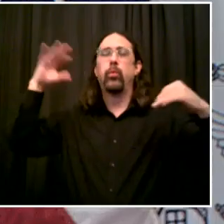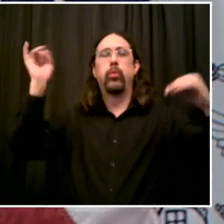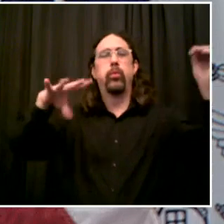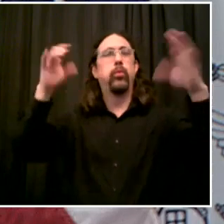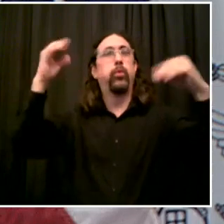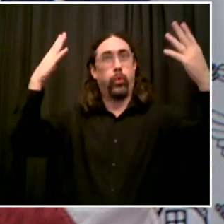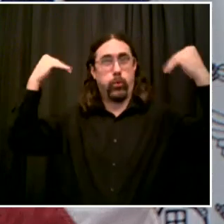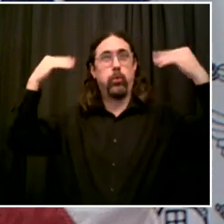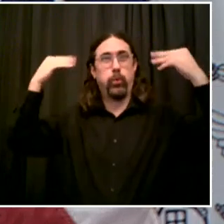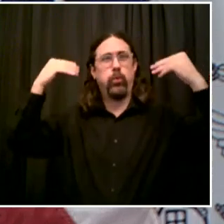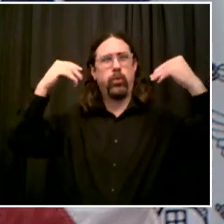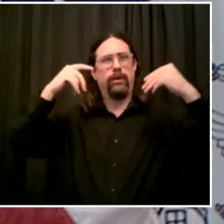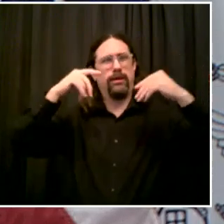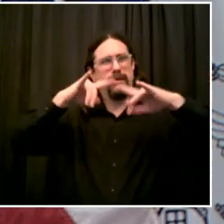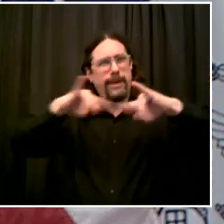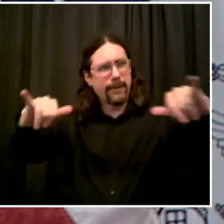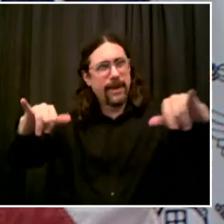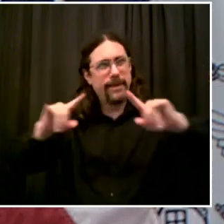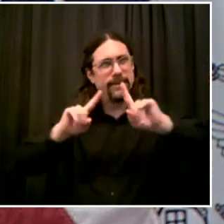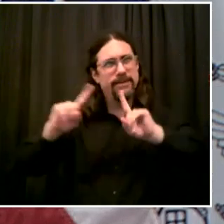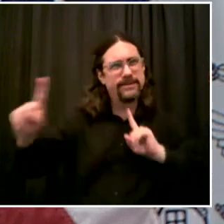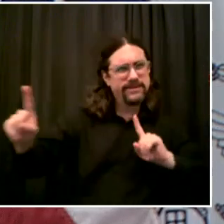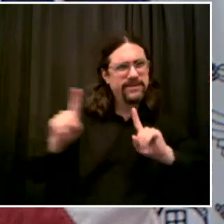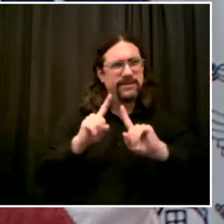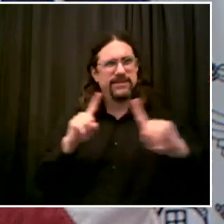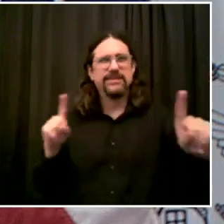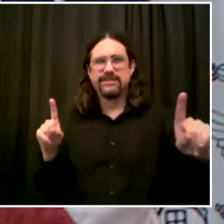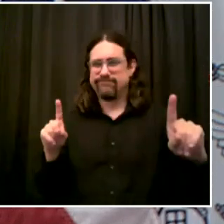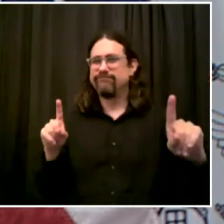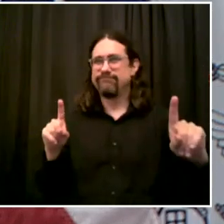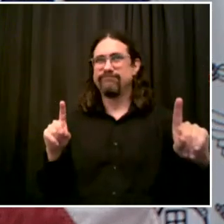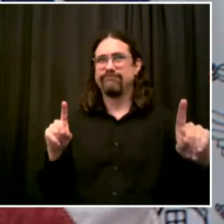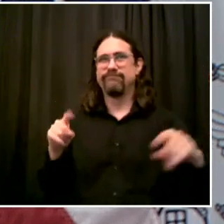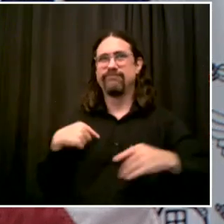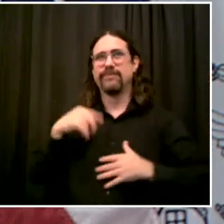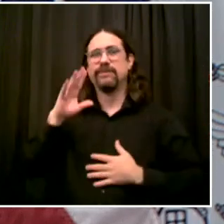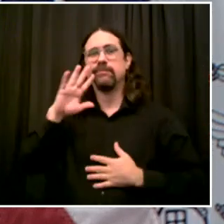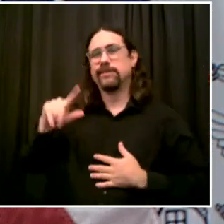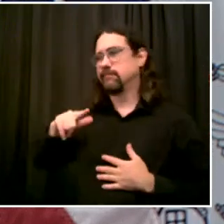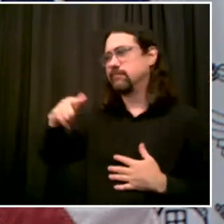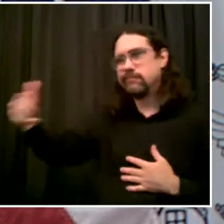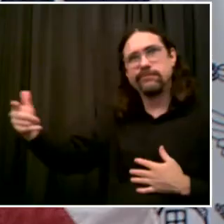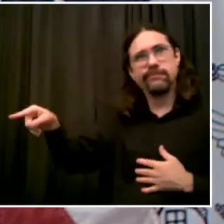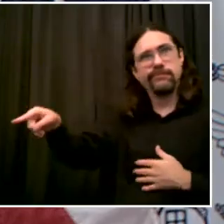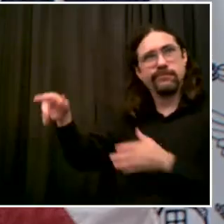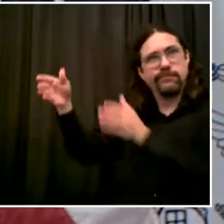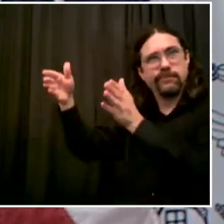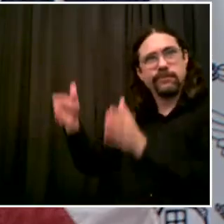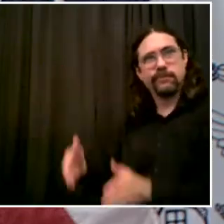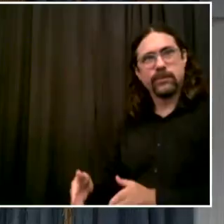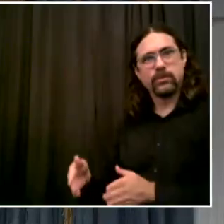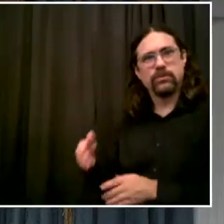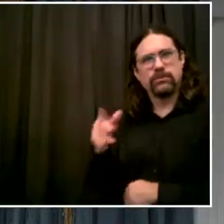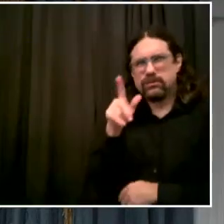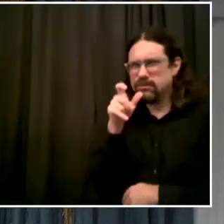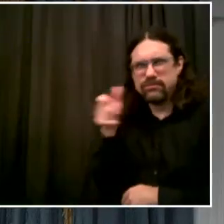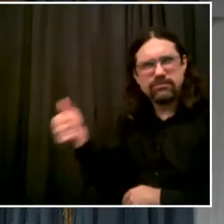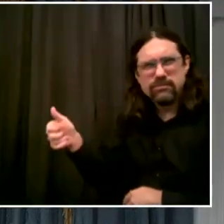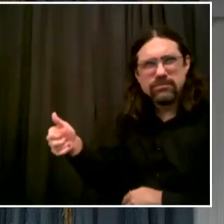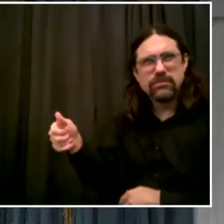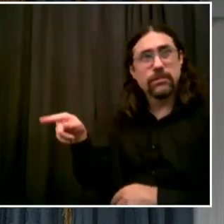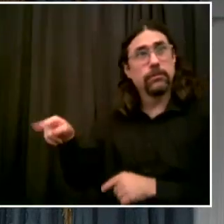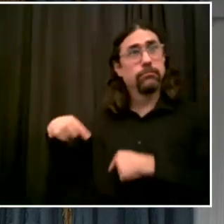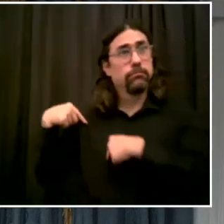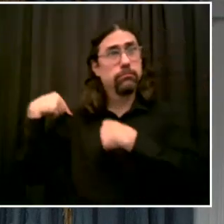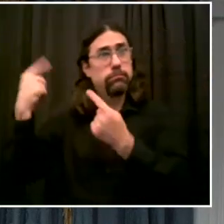fought so hard to keep New Yorkers safe in the middle of this unprecedented crisis. Let me turn to our Emergency Management Commissioner,